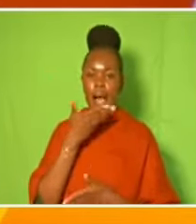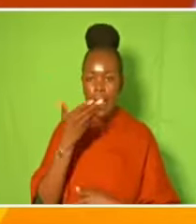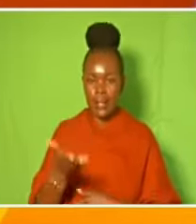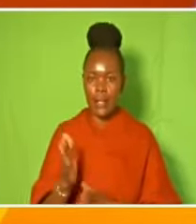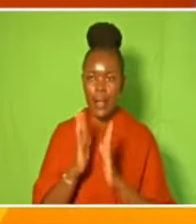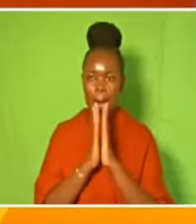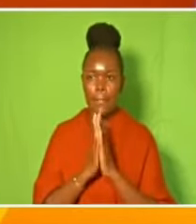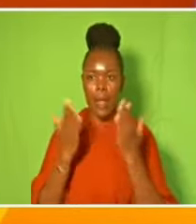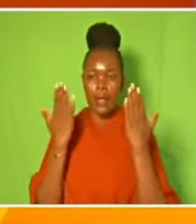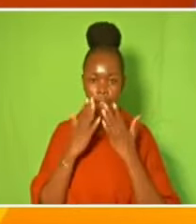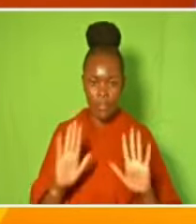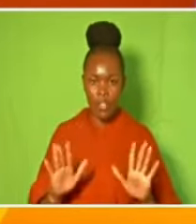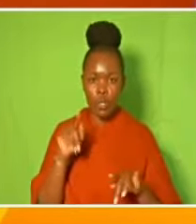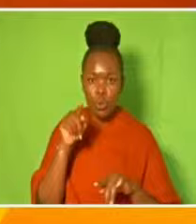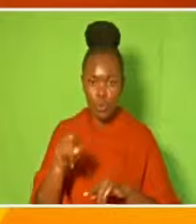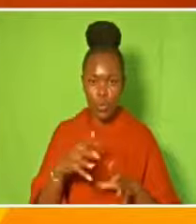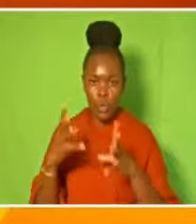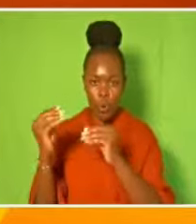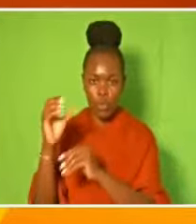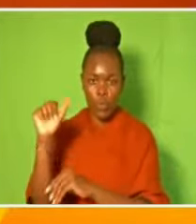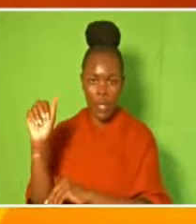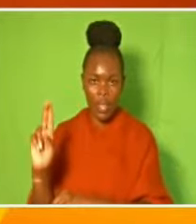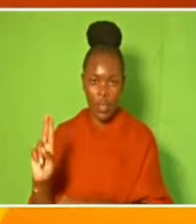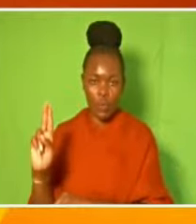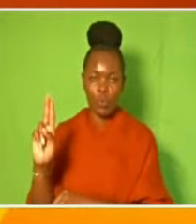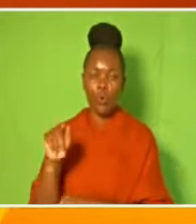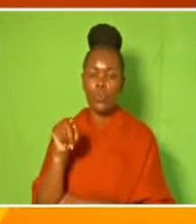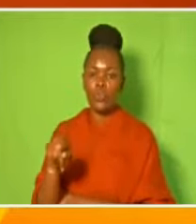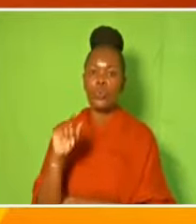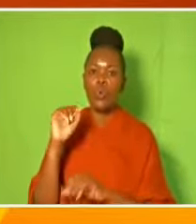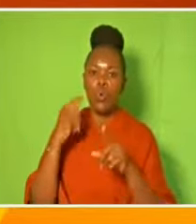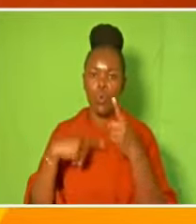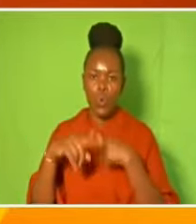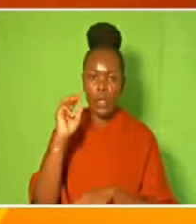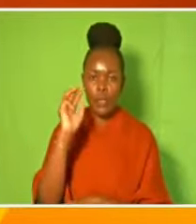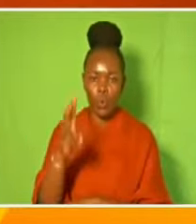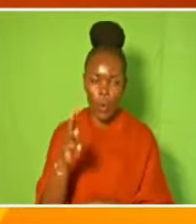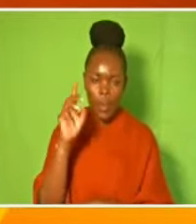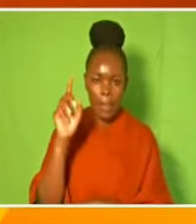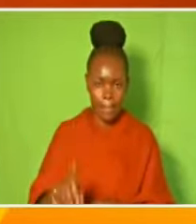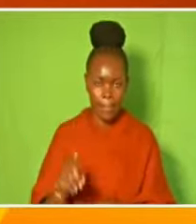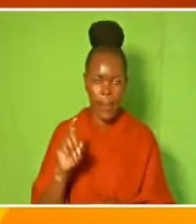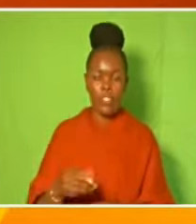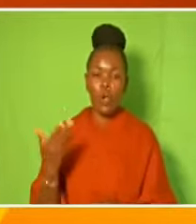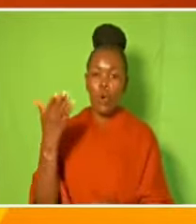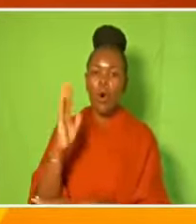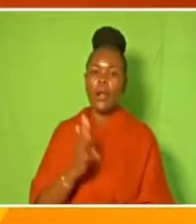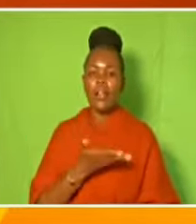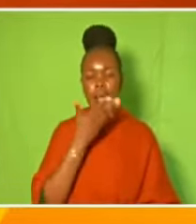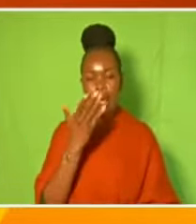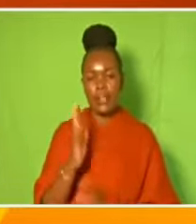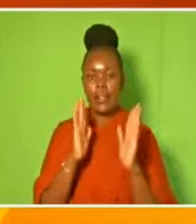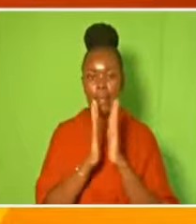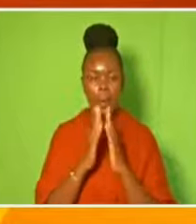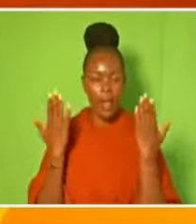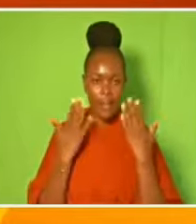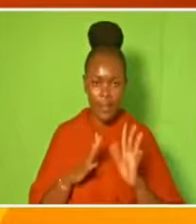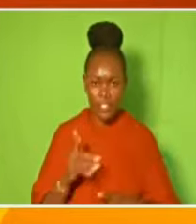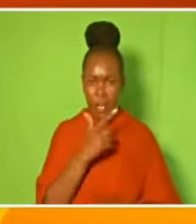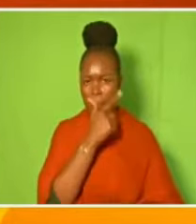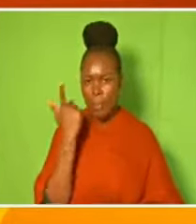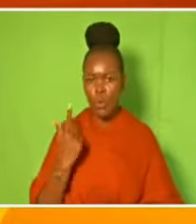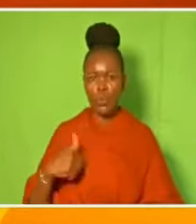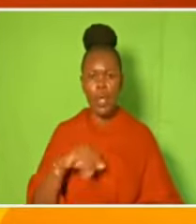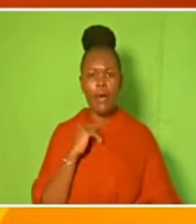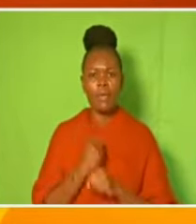maombi. You are going to the AU, you are going to get that seat. Mungu ameshajibu hayo maombi, because you have